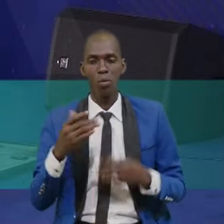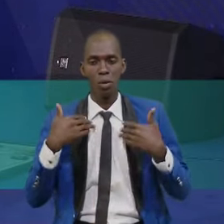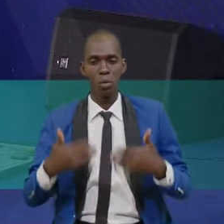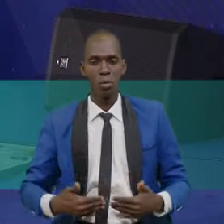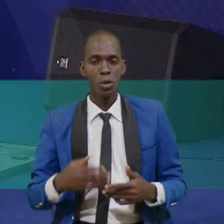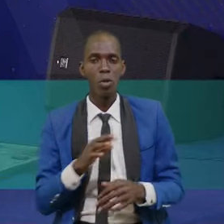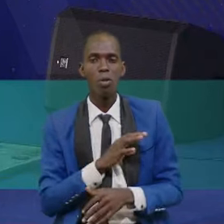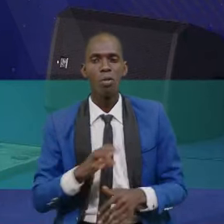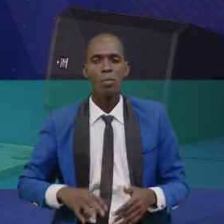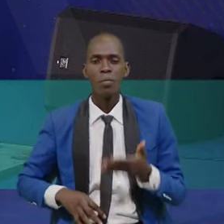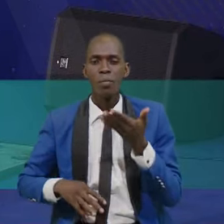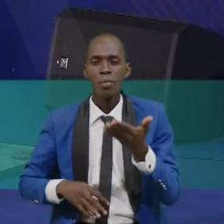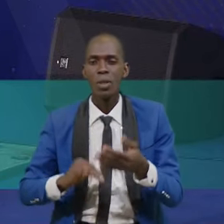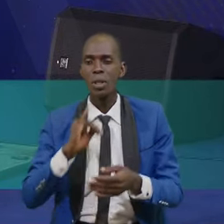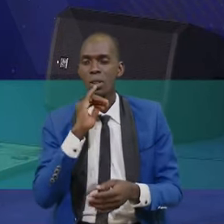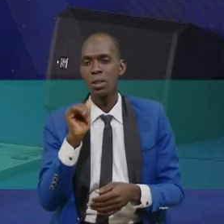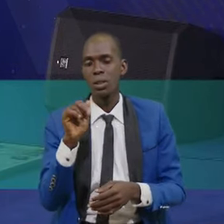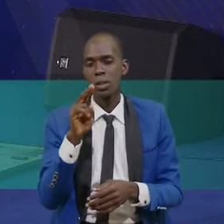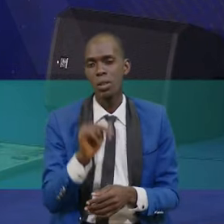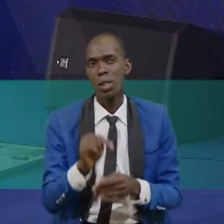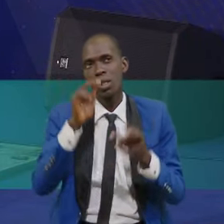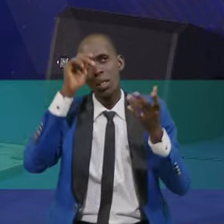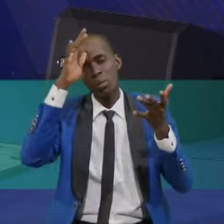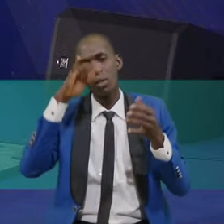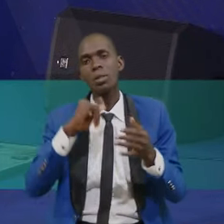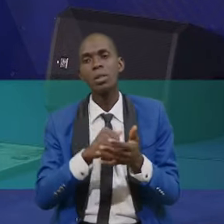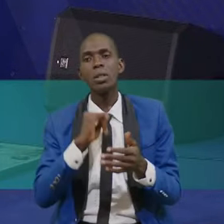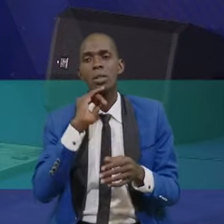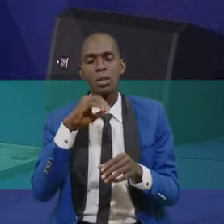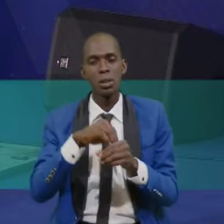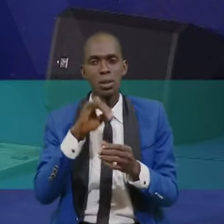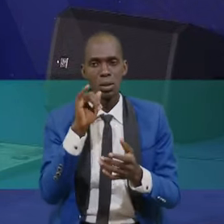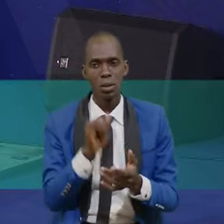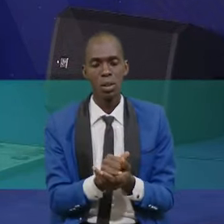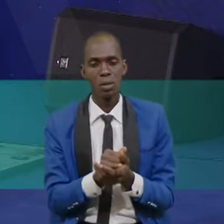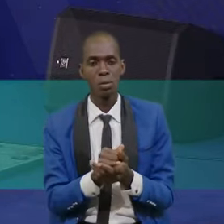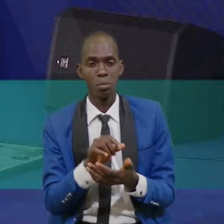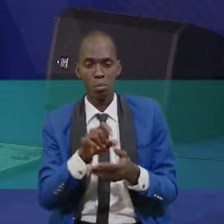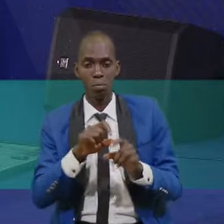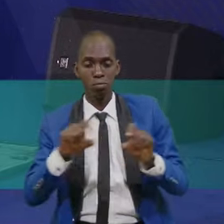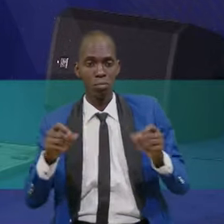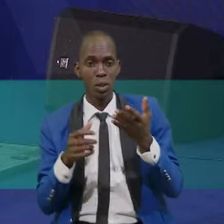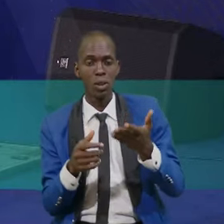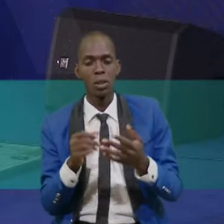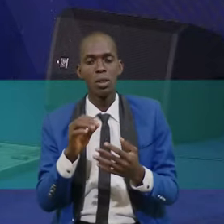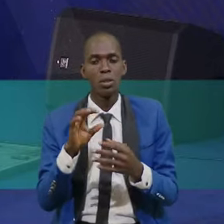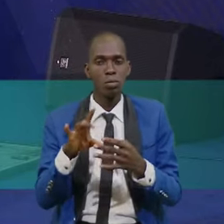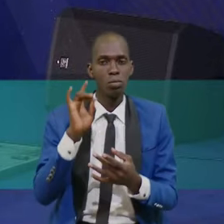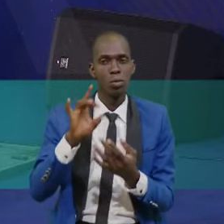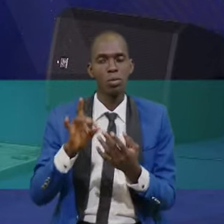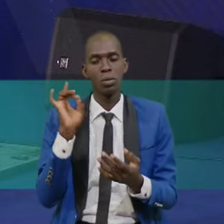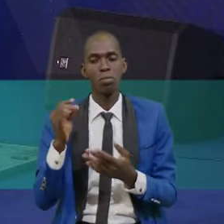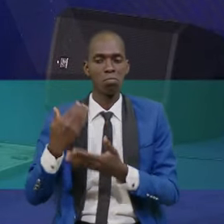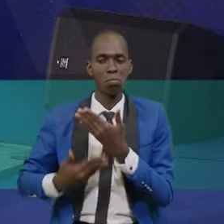an expectation. And it's in that verse, chosen generation. There are people who are not